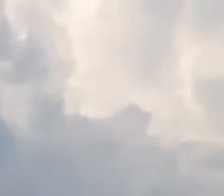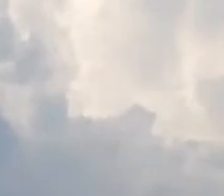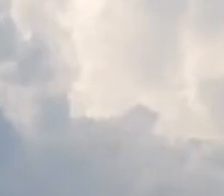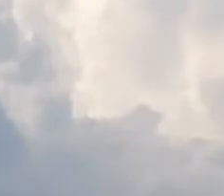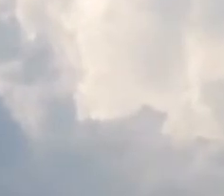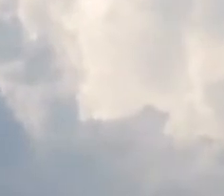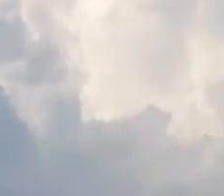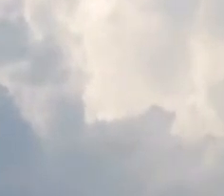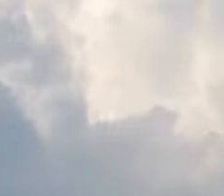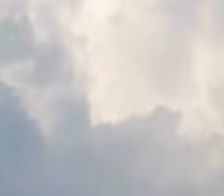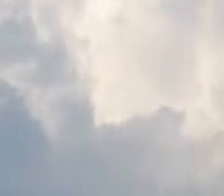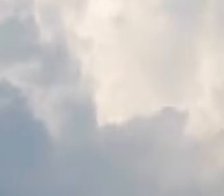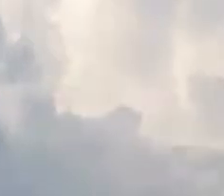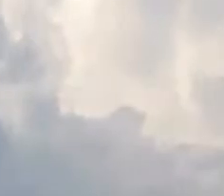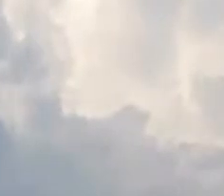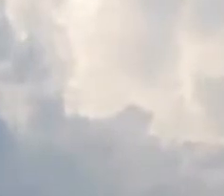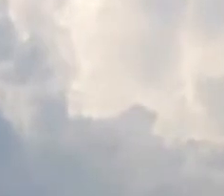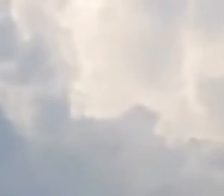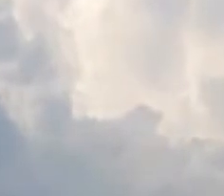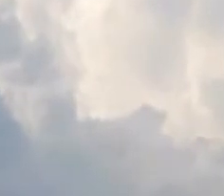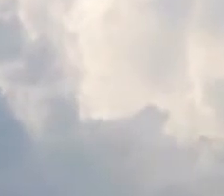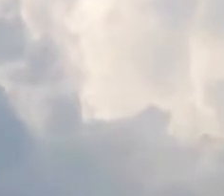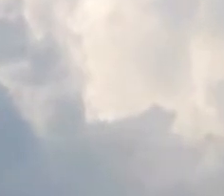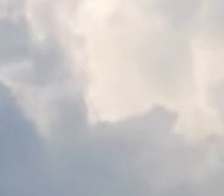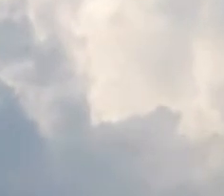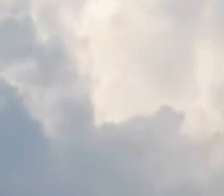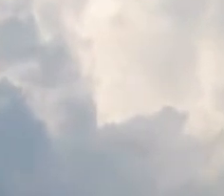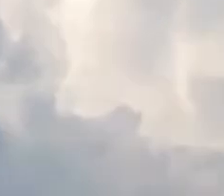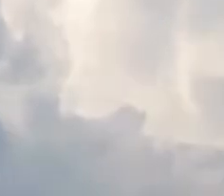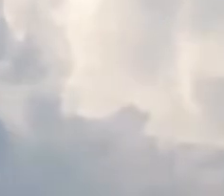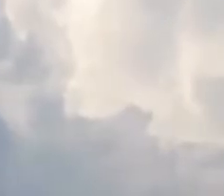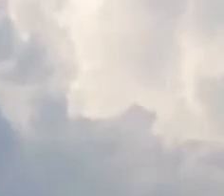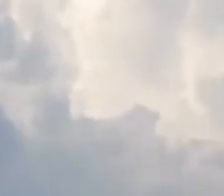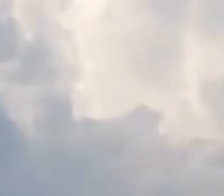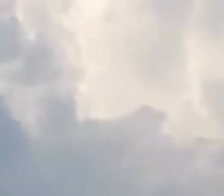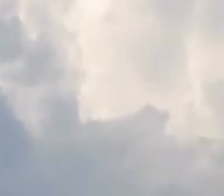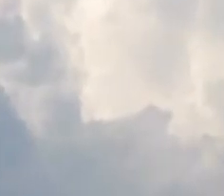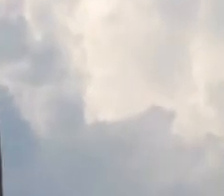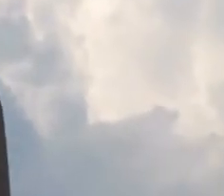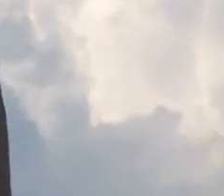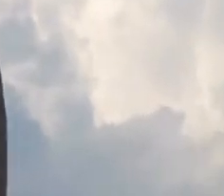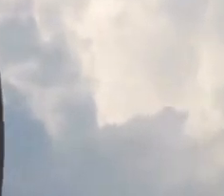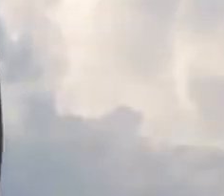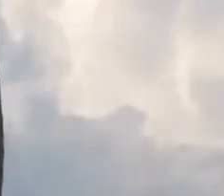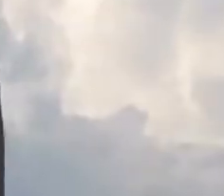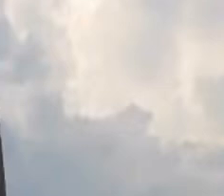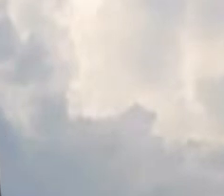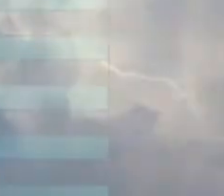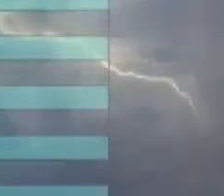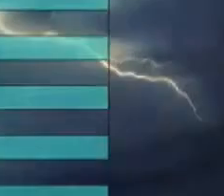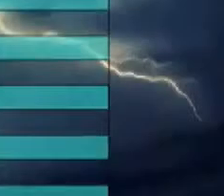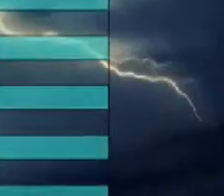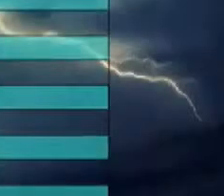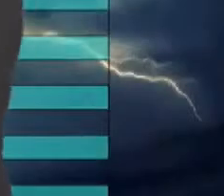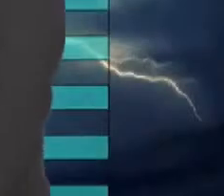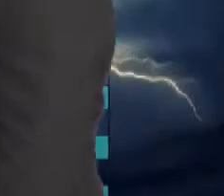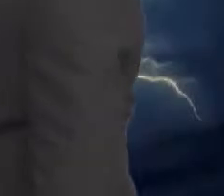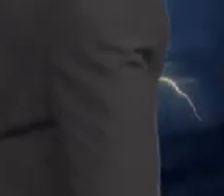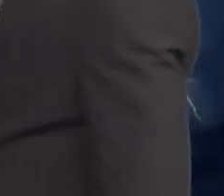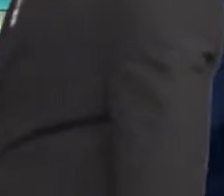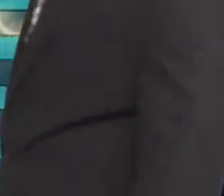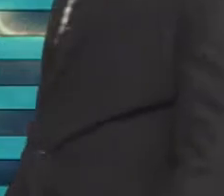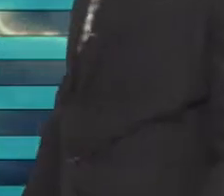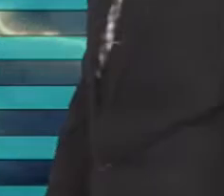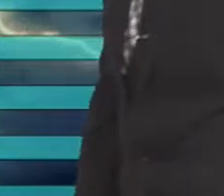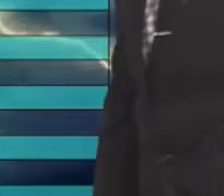Betso madume amogela seemo sa lapelesediwa ke Samuel Ramotonto selekeng sa pule ya gatsitse mo sono ka nako ya borobedi se se latelang